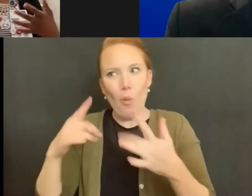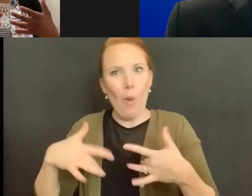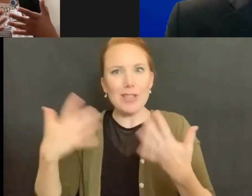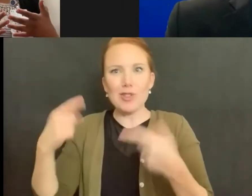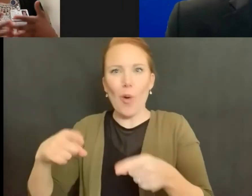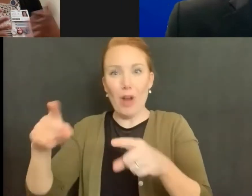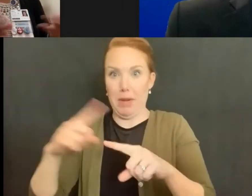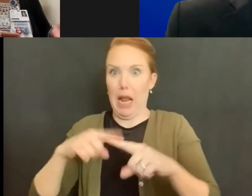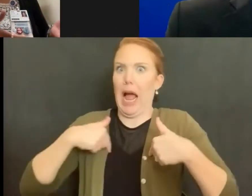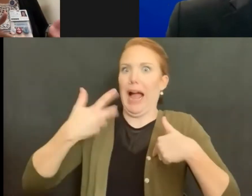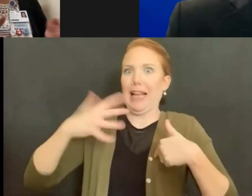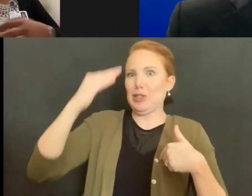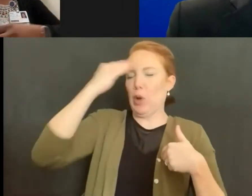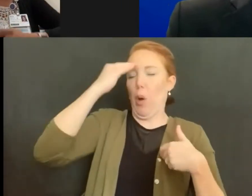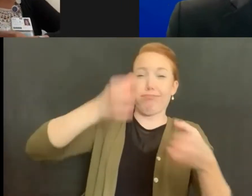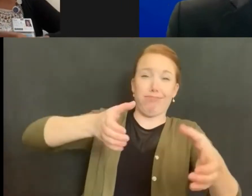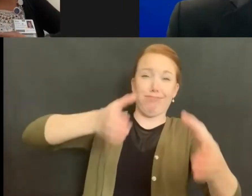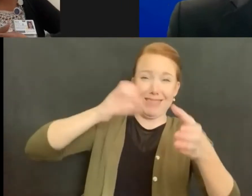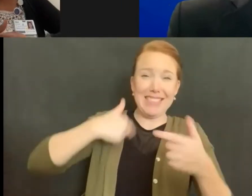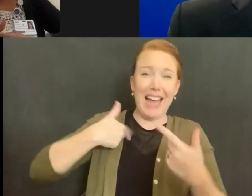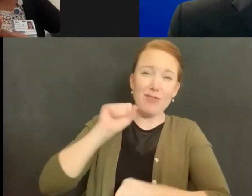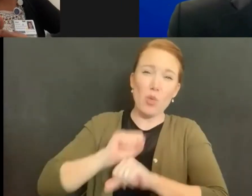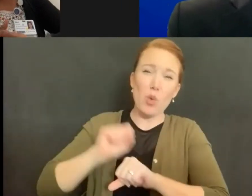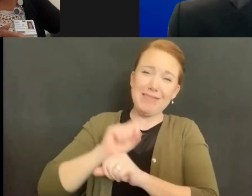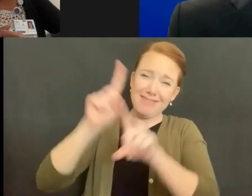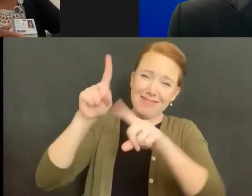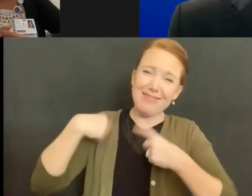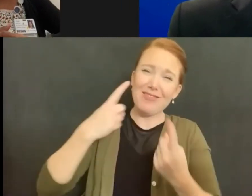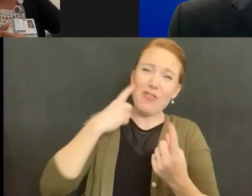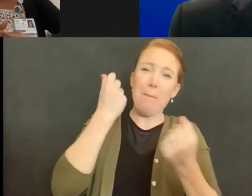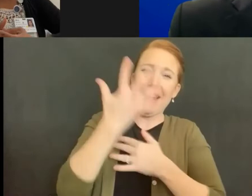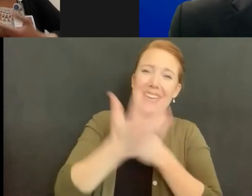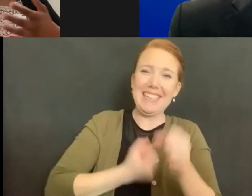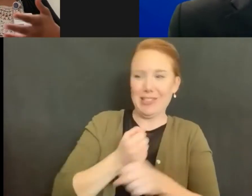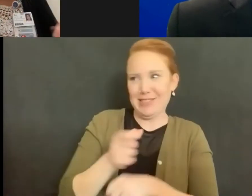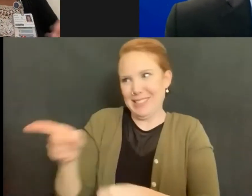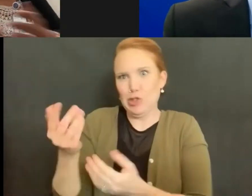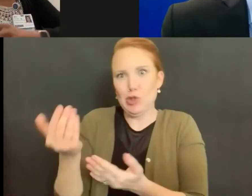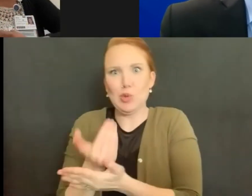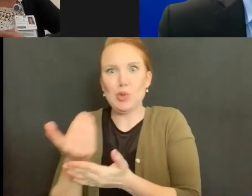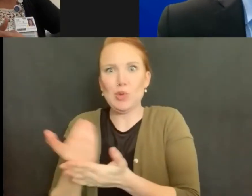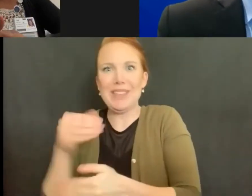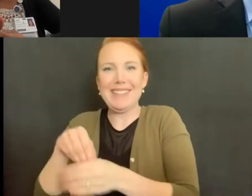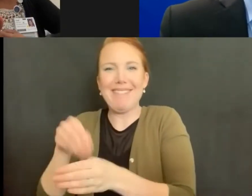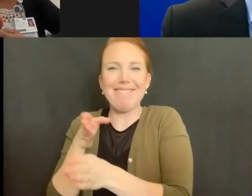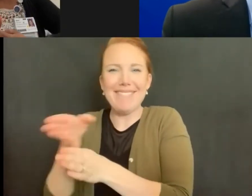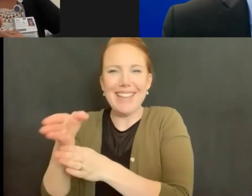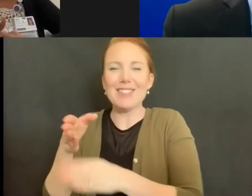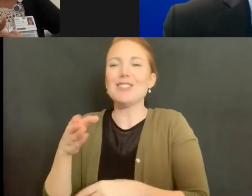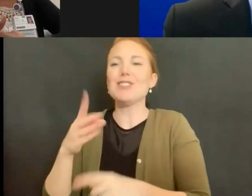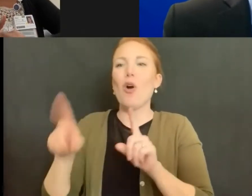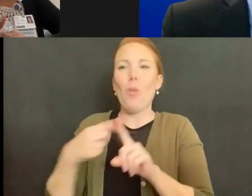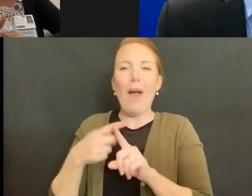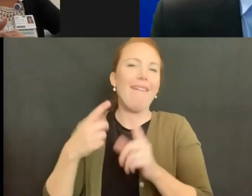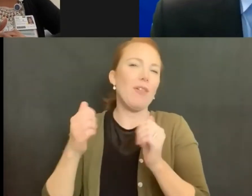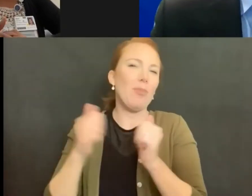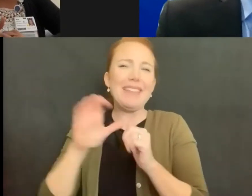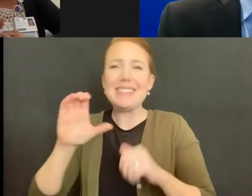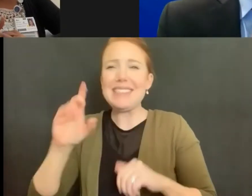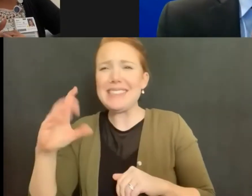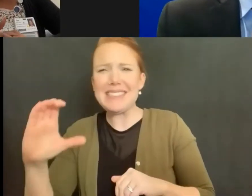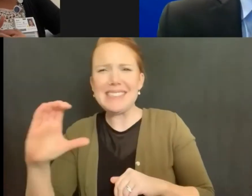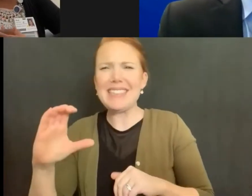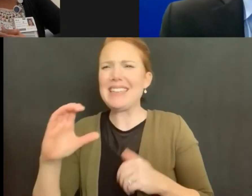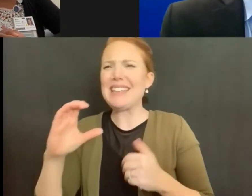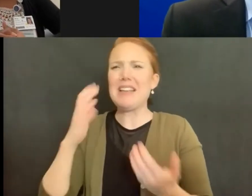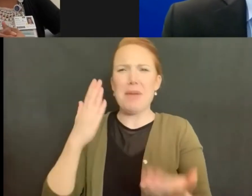do, because I'm here in the field for so many years. Right. And when I'm gonna say CDC, probably you'd be like, I don't know what Right. she's